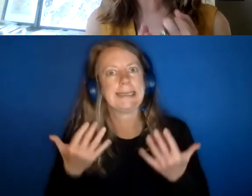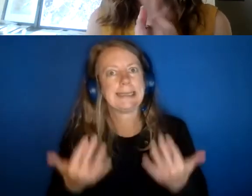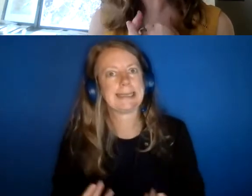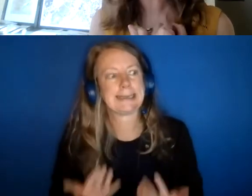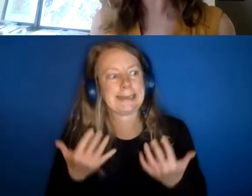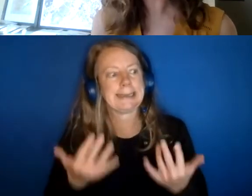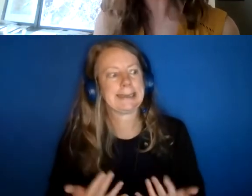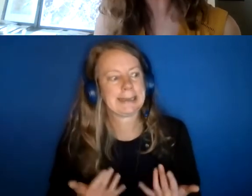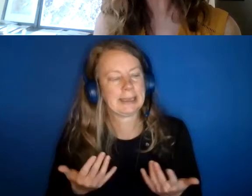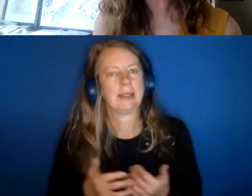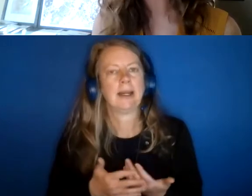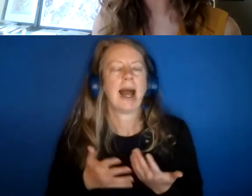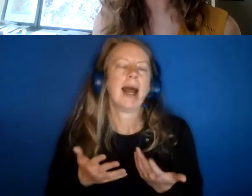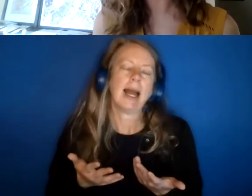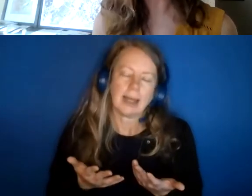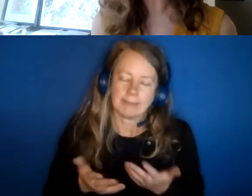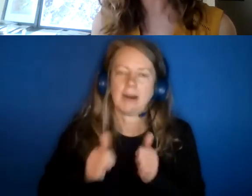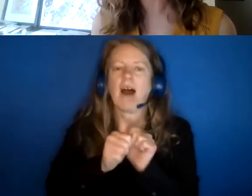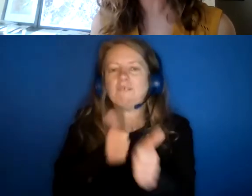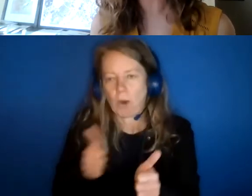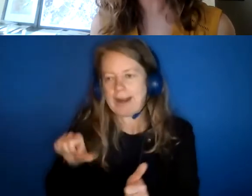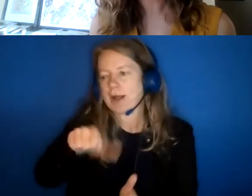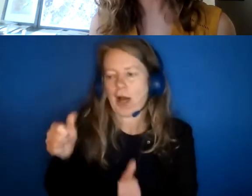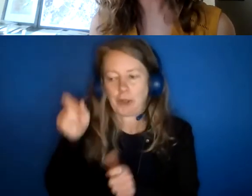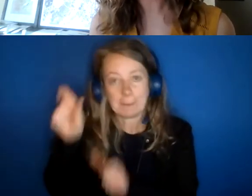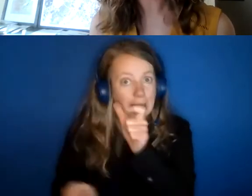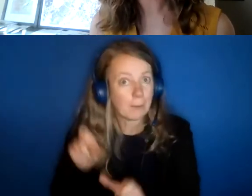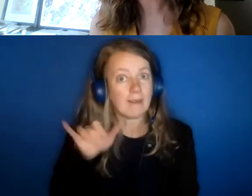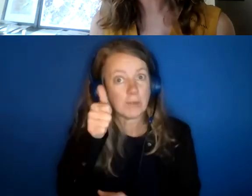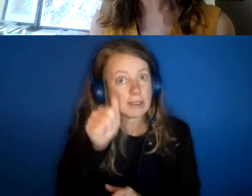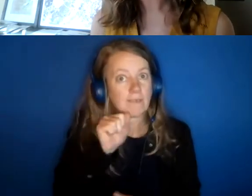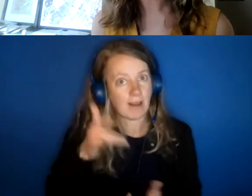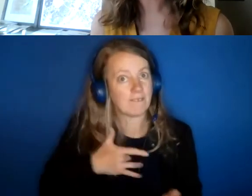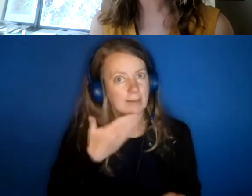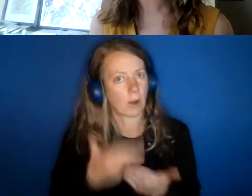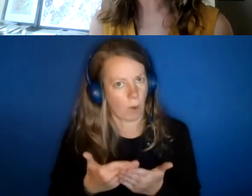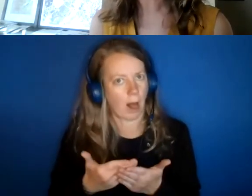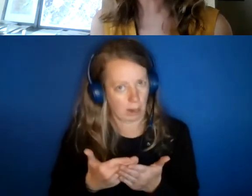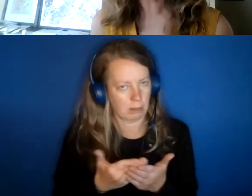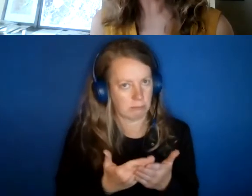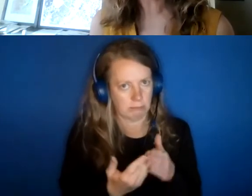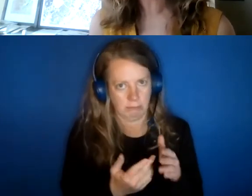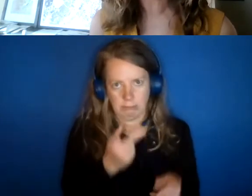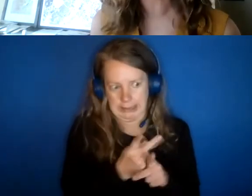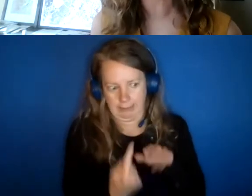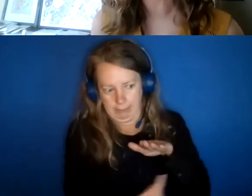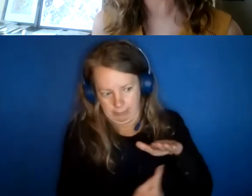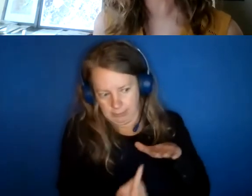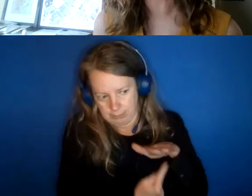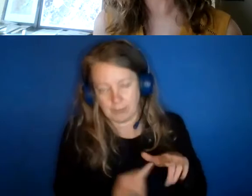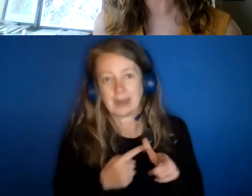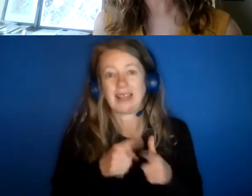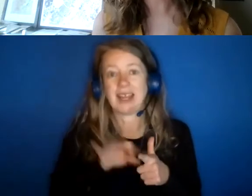So staying away from others if you're not feeling well, and then testing if you're sick and seeking